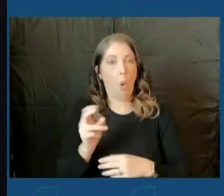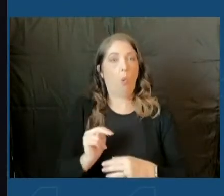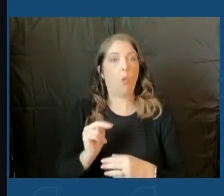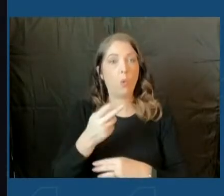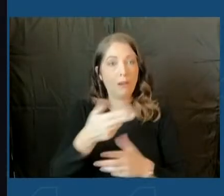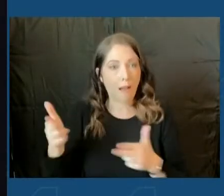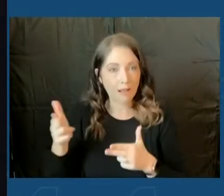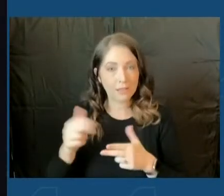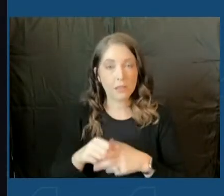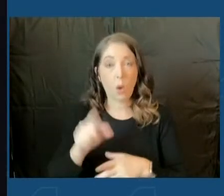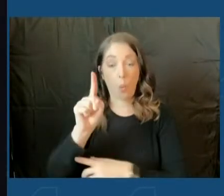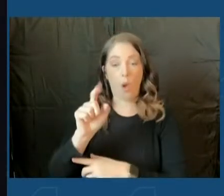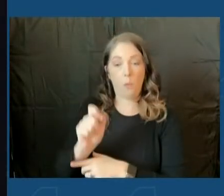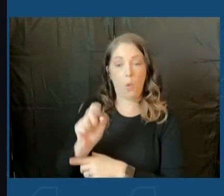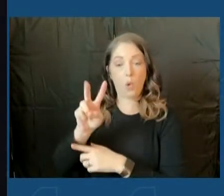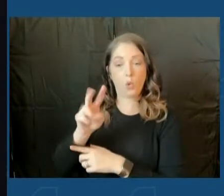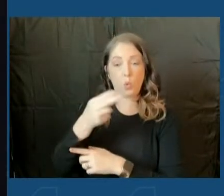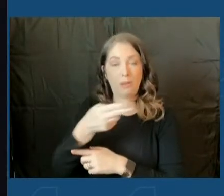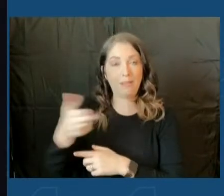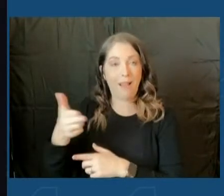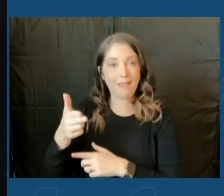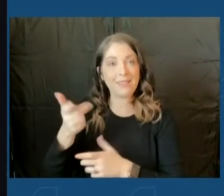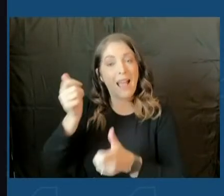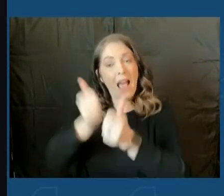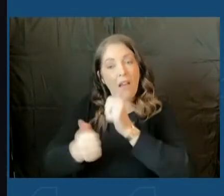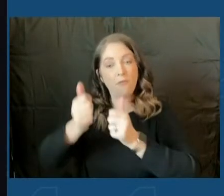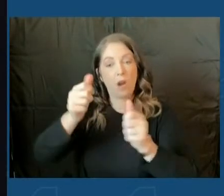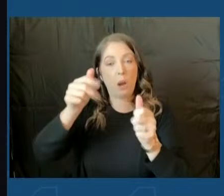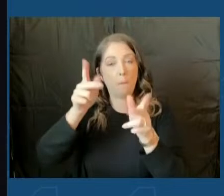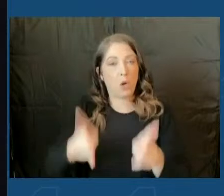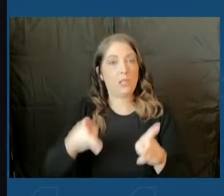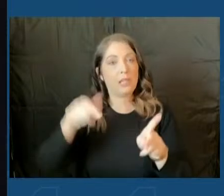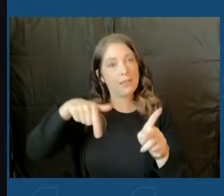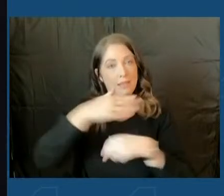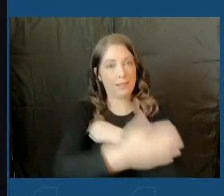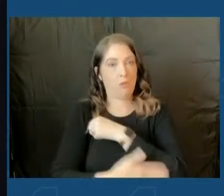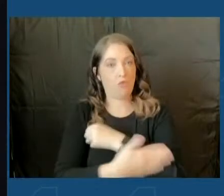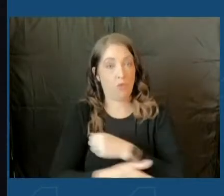1.2 guns for every person in this country.